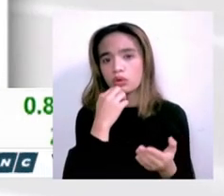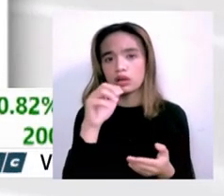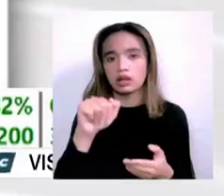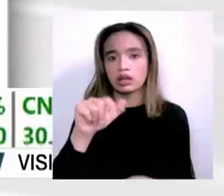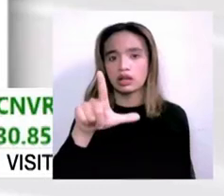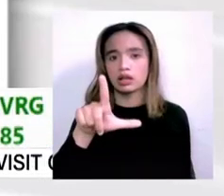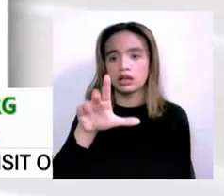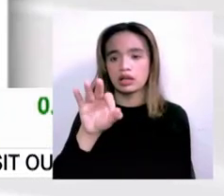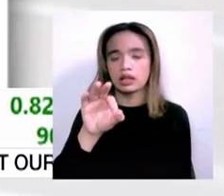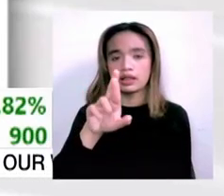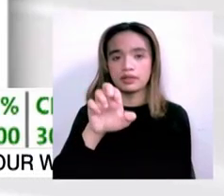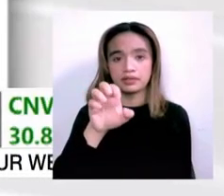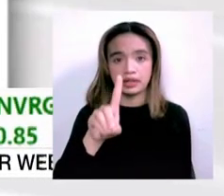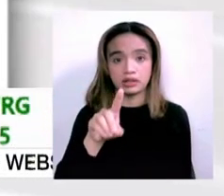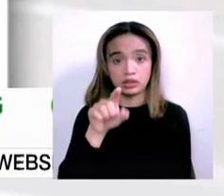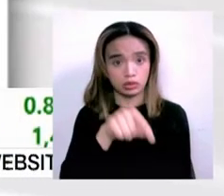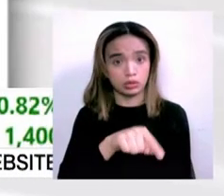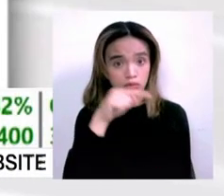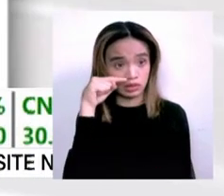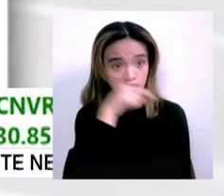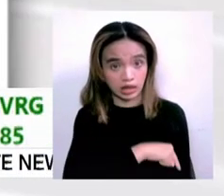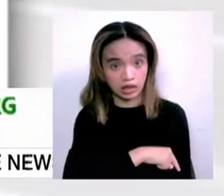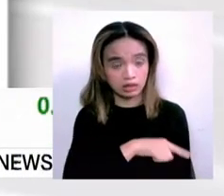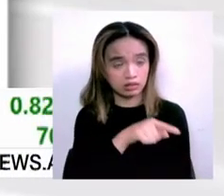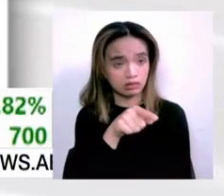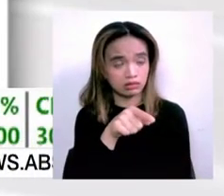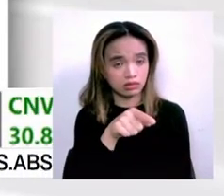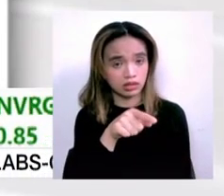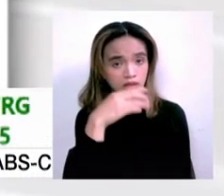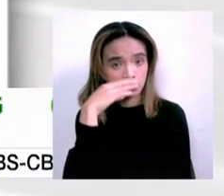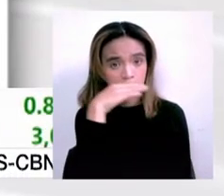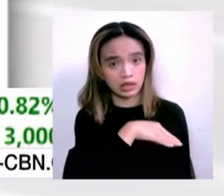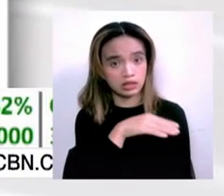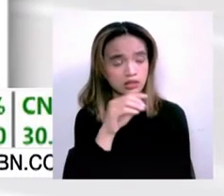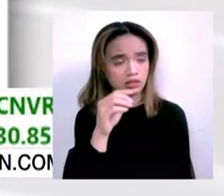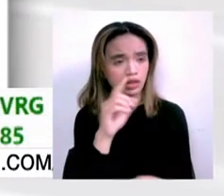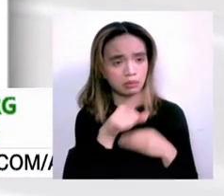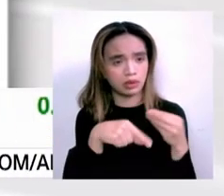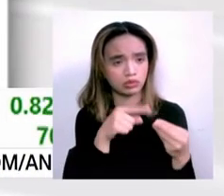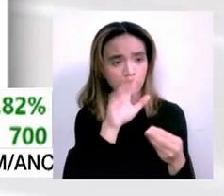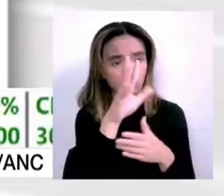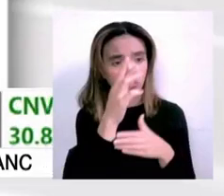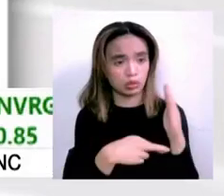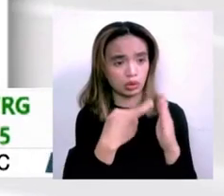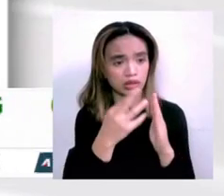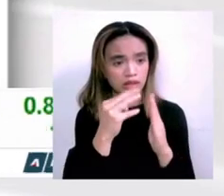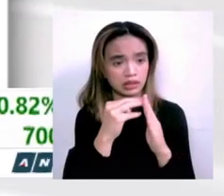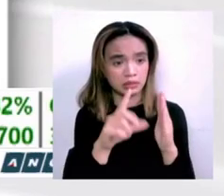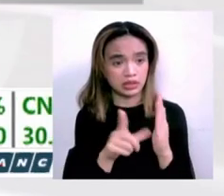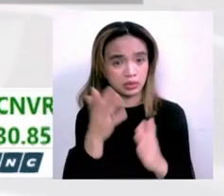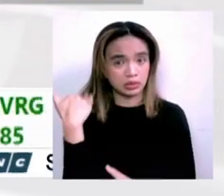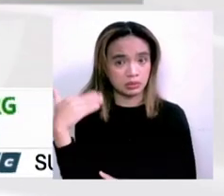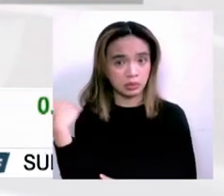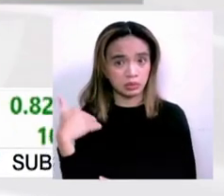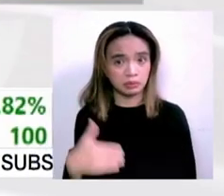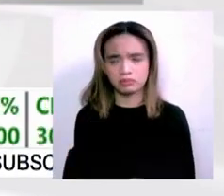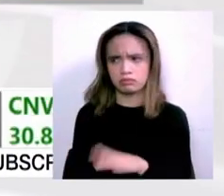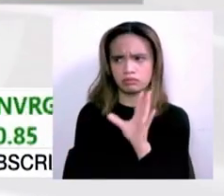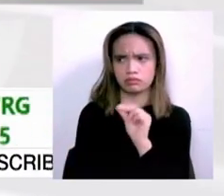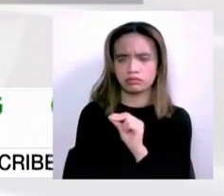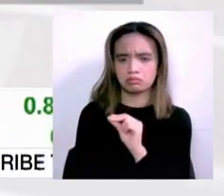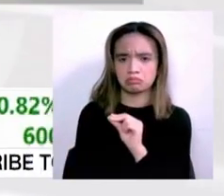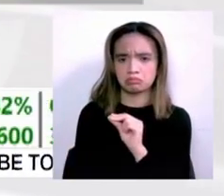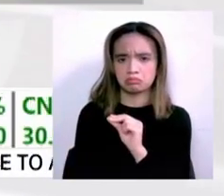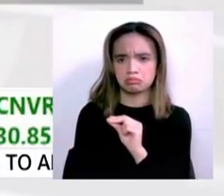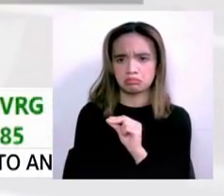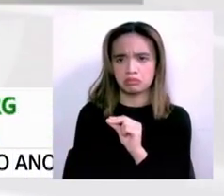wrote. Did you lie, Mr. Senator, in that interview about your role during the martial law period? I did not. Totoo